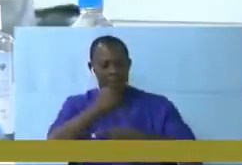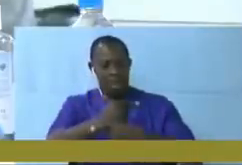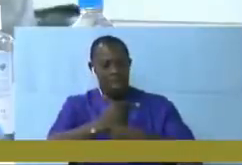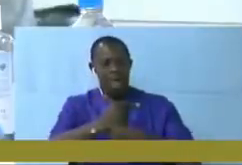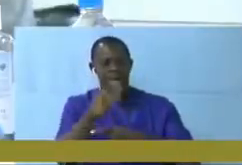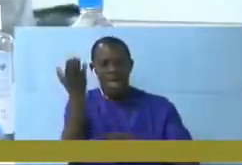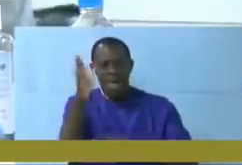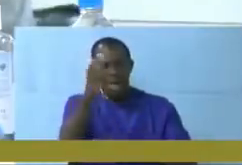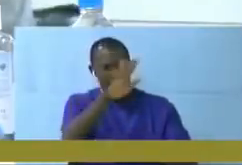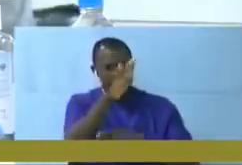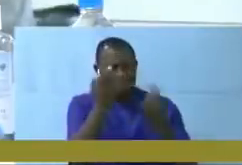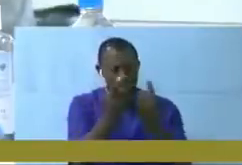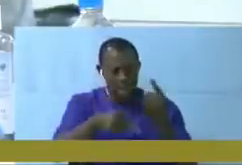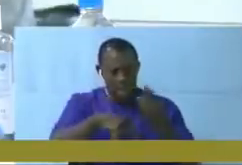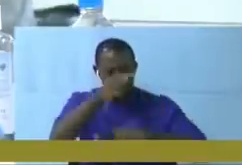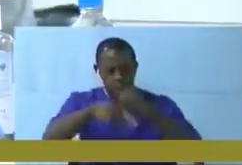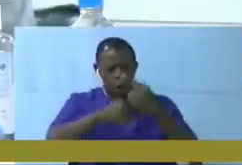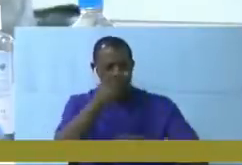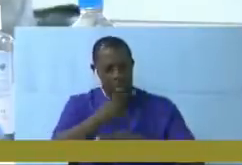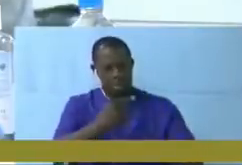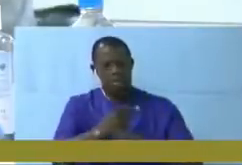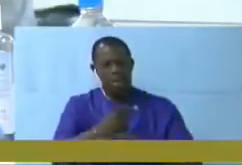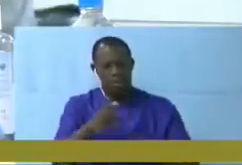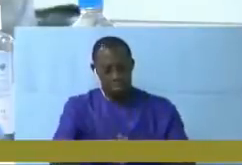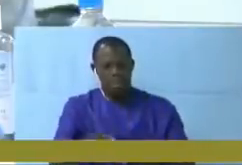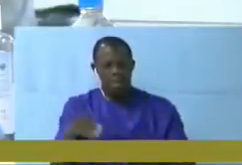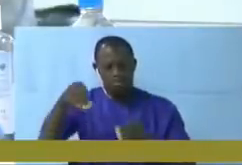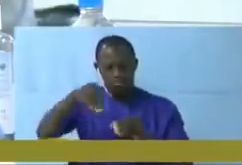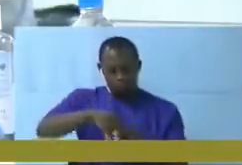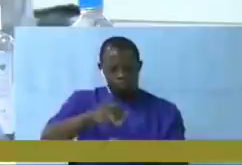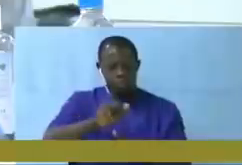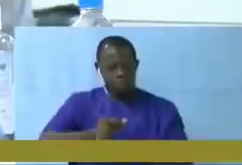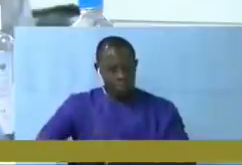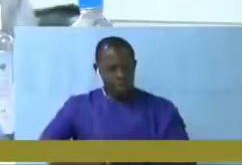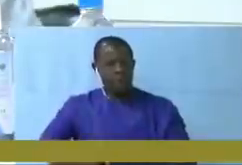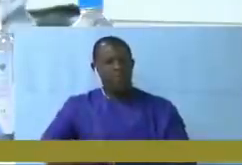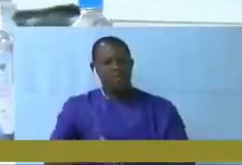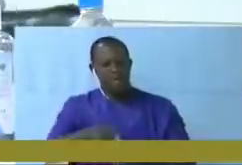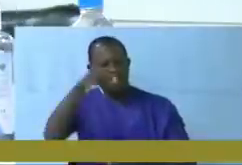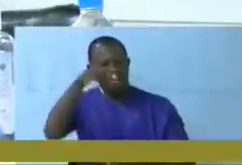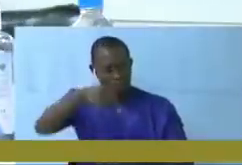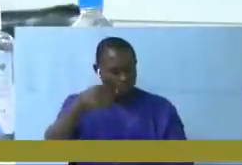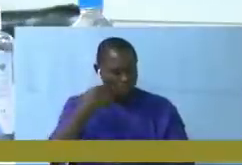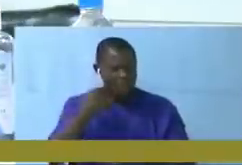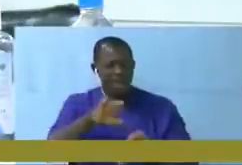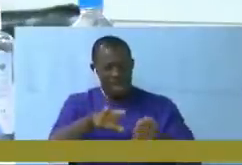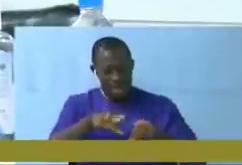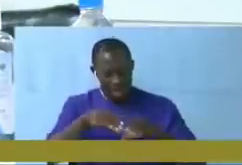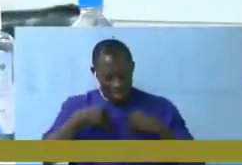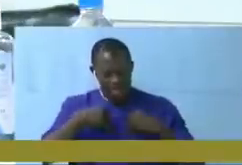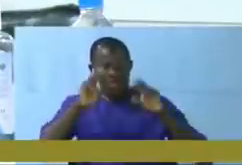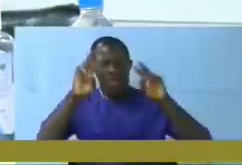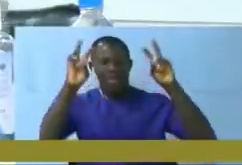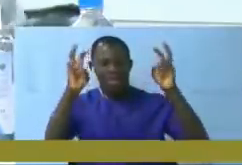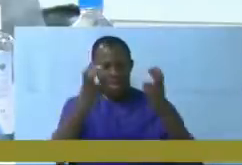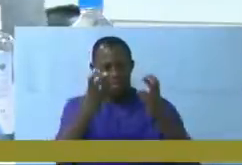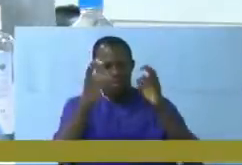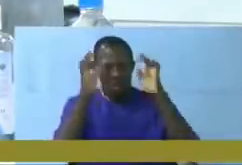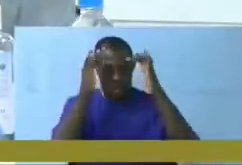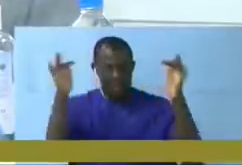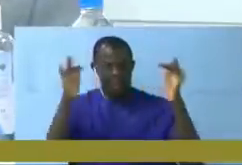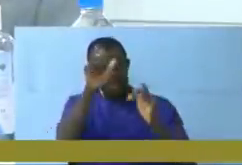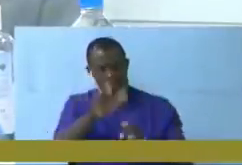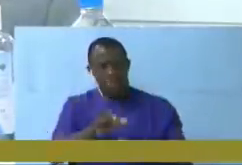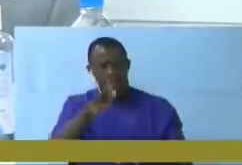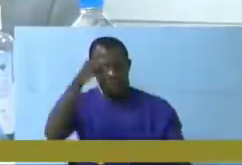So I'll accept the title today. Thank you. Dana jël nak makama mom nga ma jox way nak nek na ko xamne ni fulal